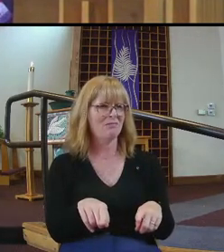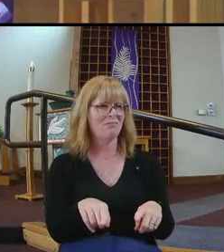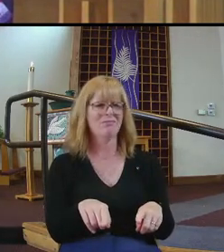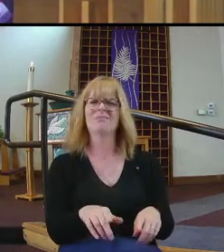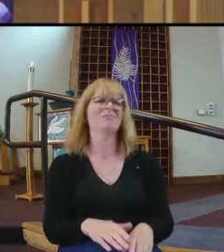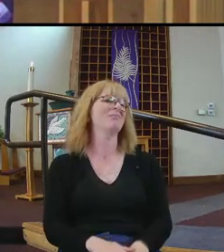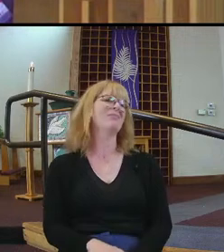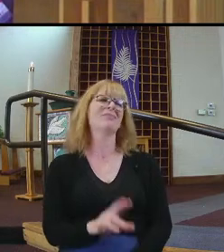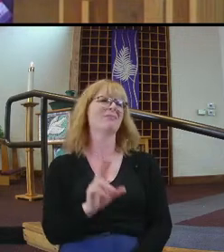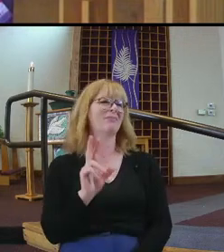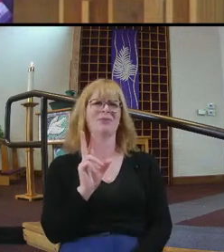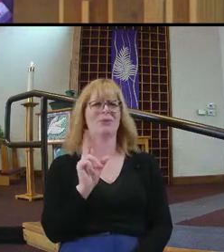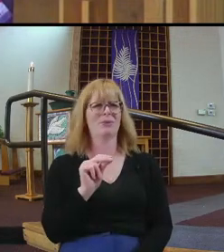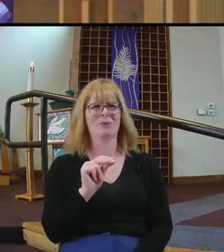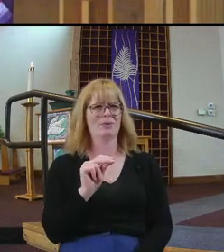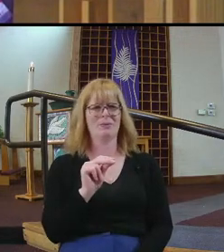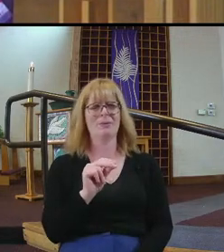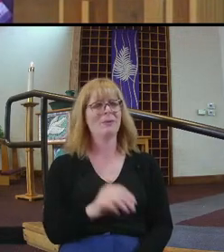Heck no.